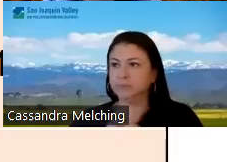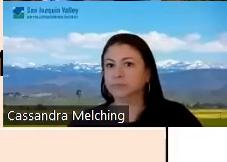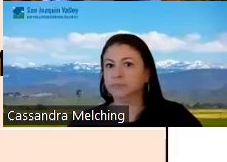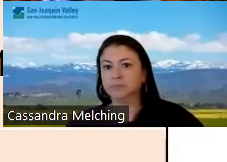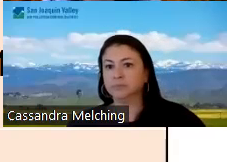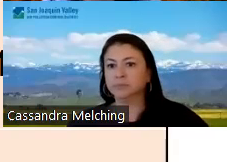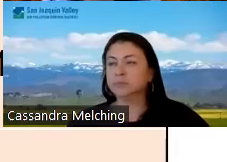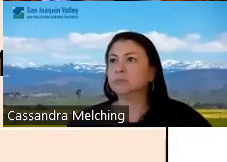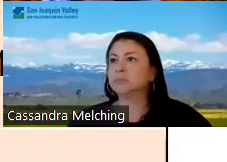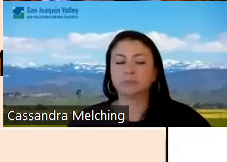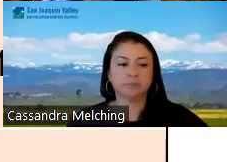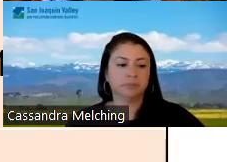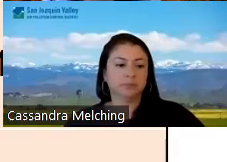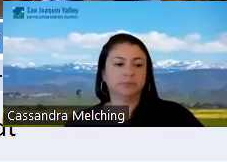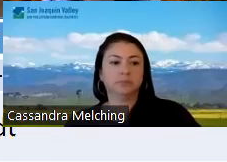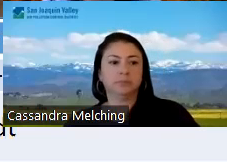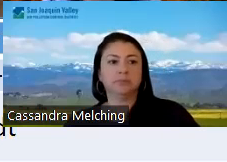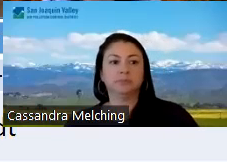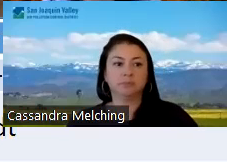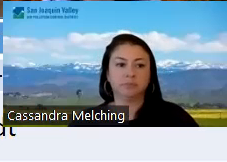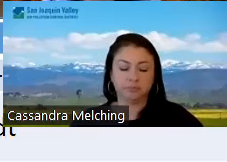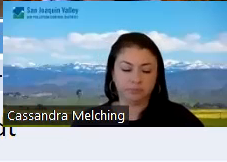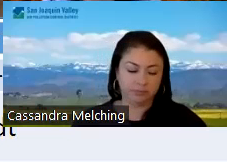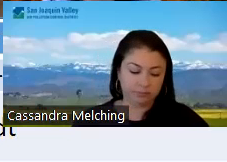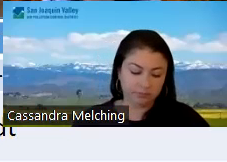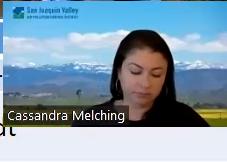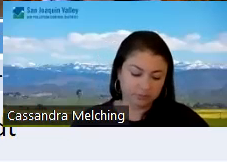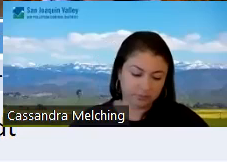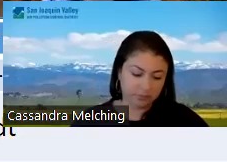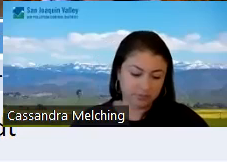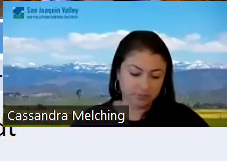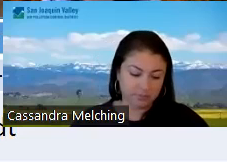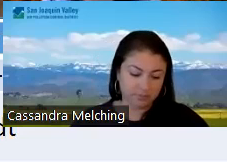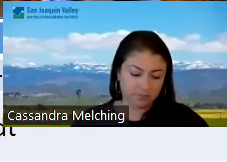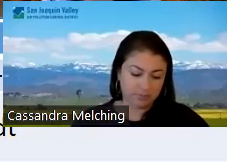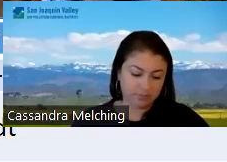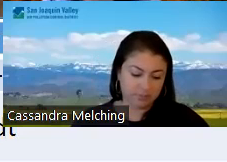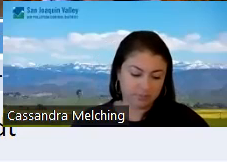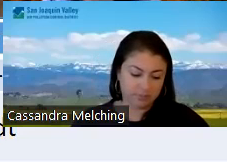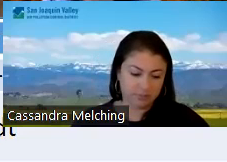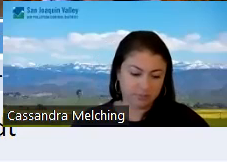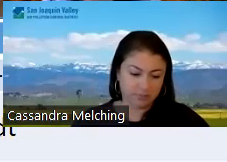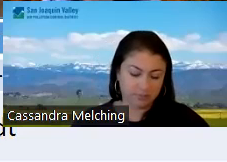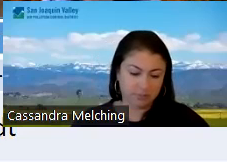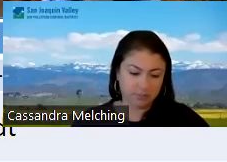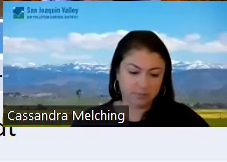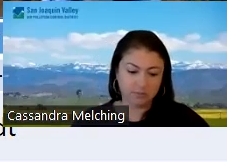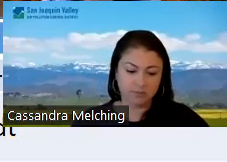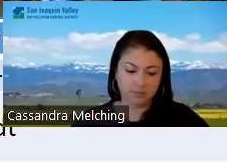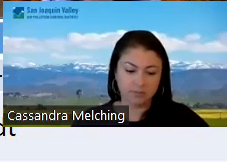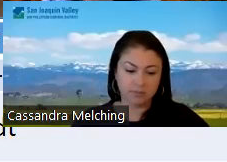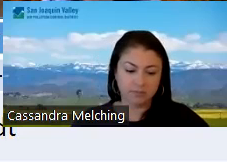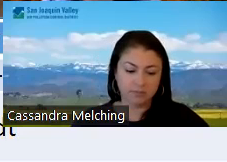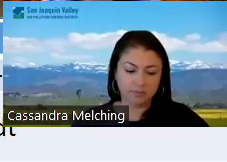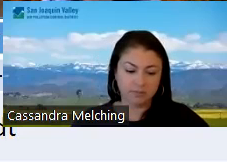going out, and it was. I mean, literally everything on the floor was just really from a tree amber. You know what I mean?